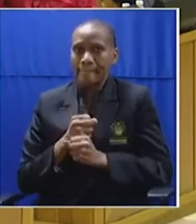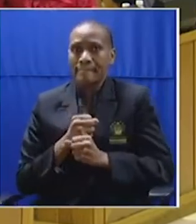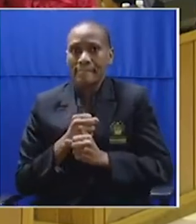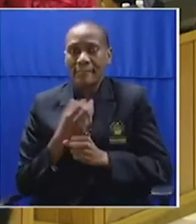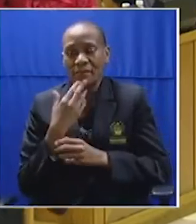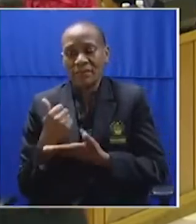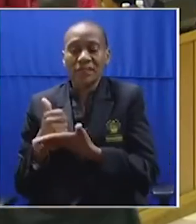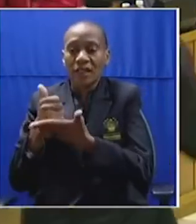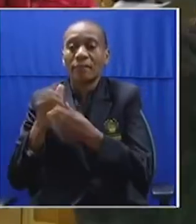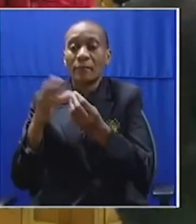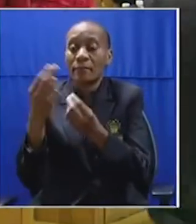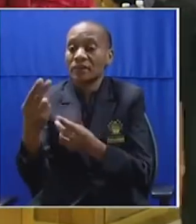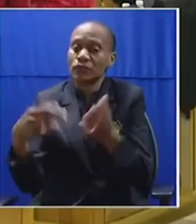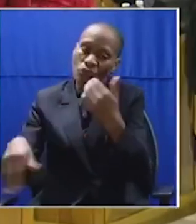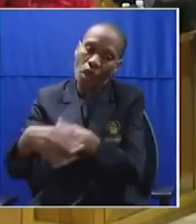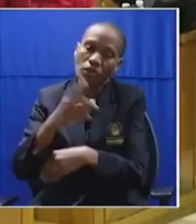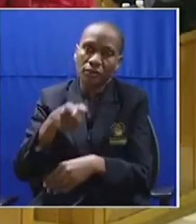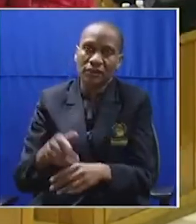Honorable Plawama.